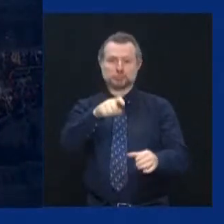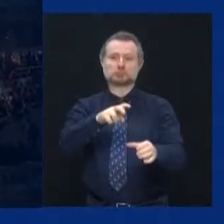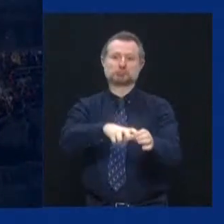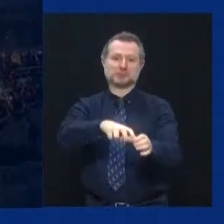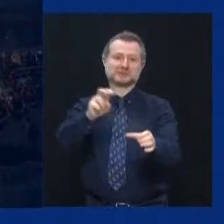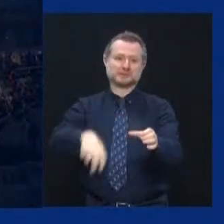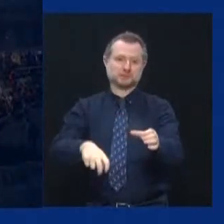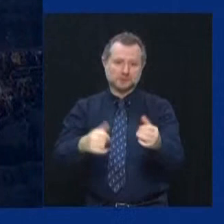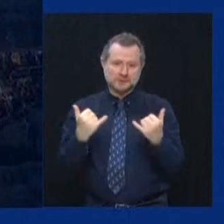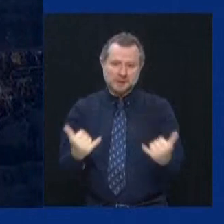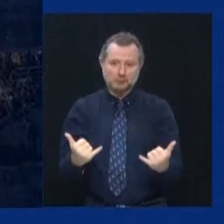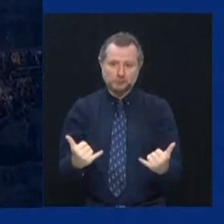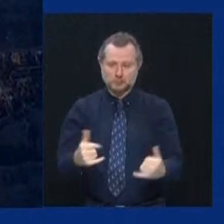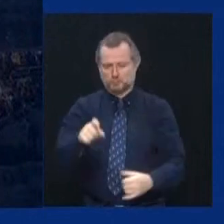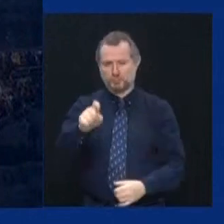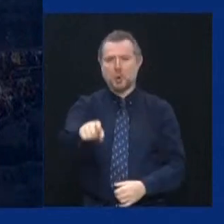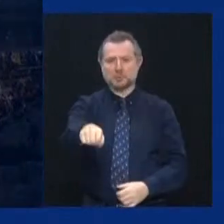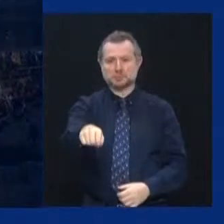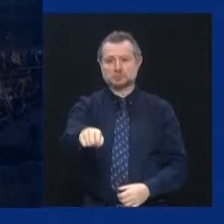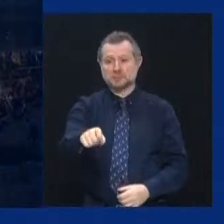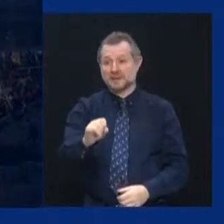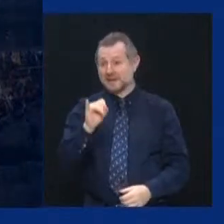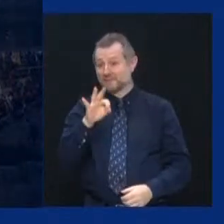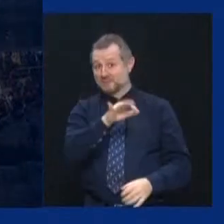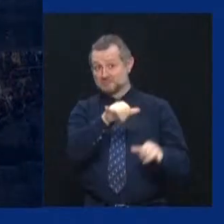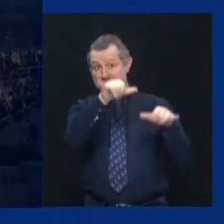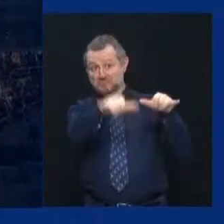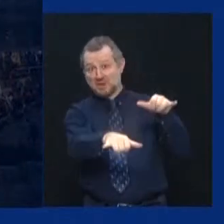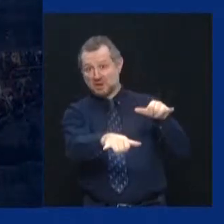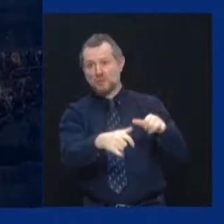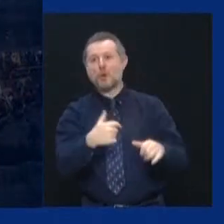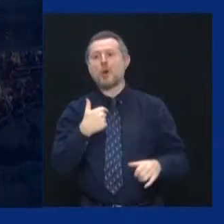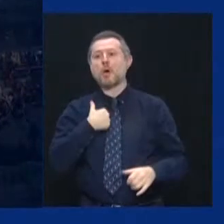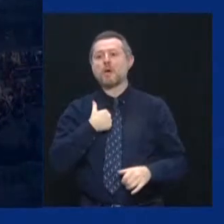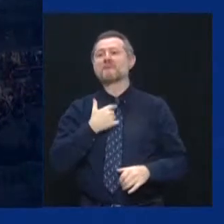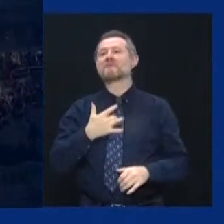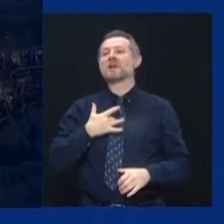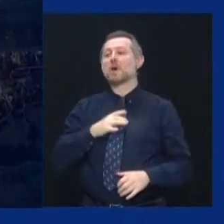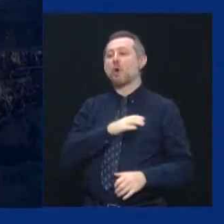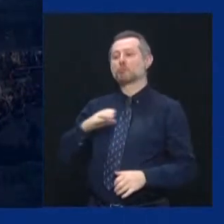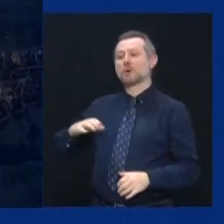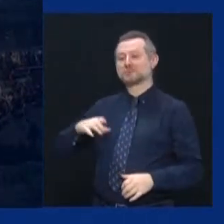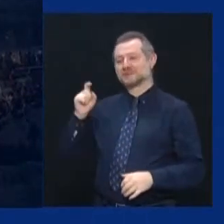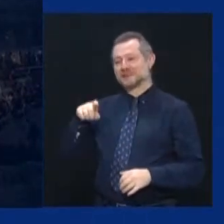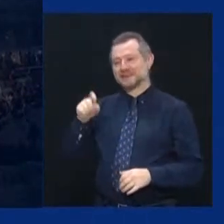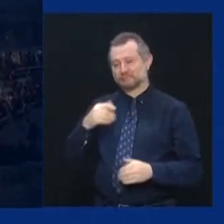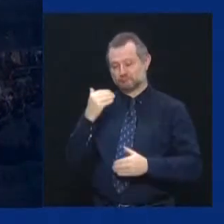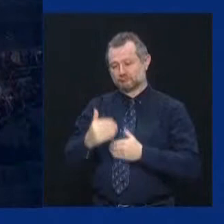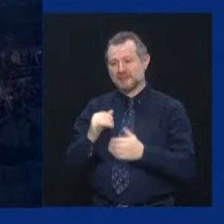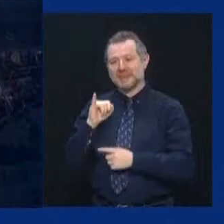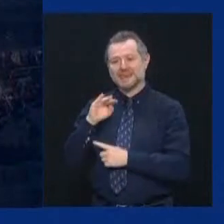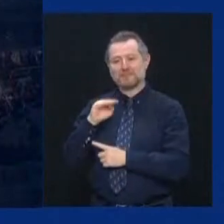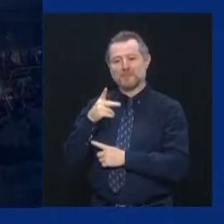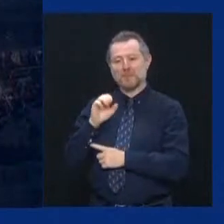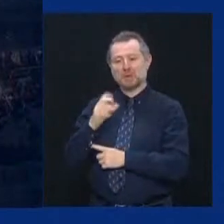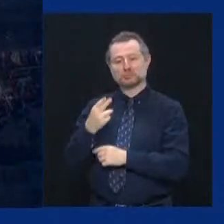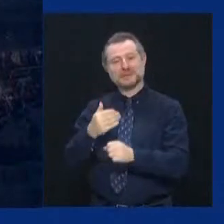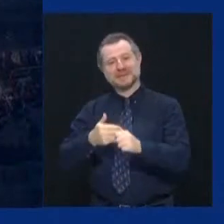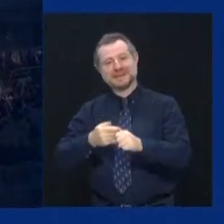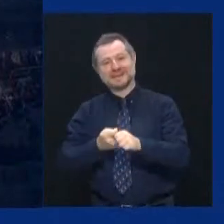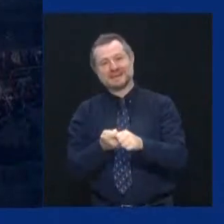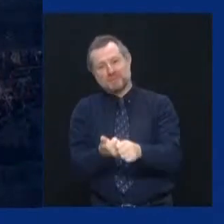I believe if he doesn't resign, I believe he should be impeached. Well, he only has 13 days. That's not the